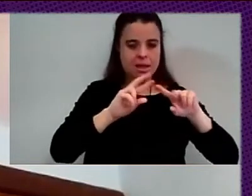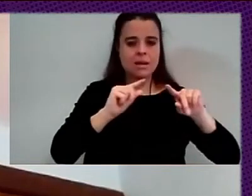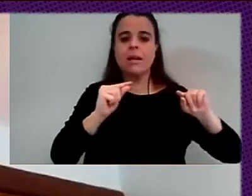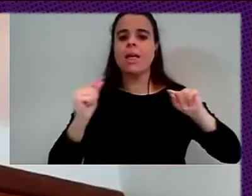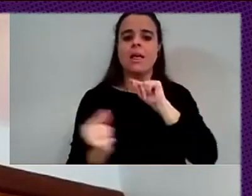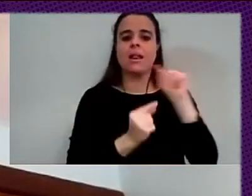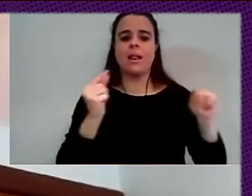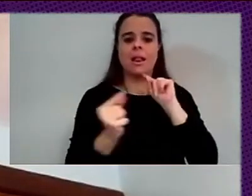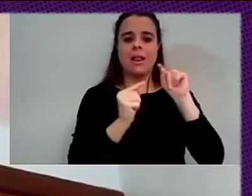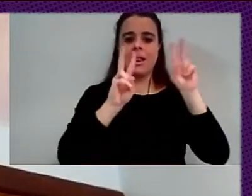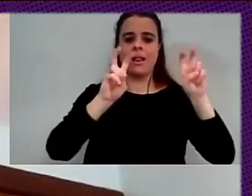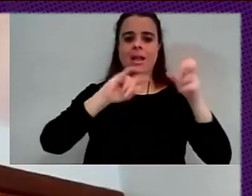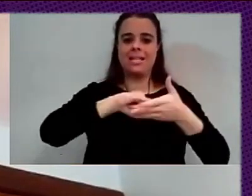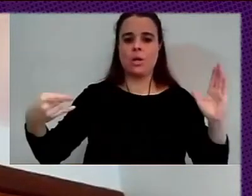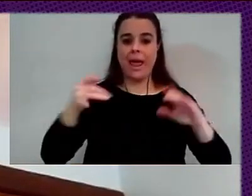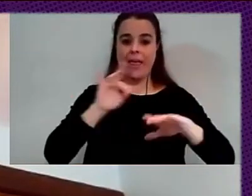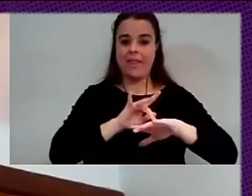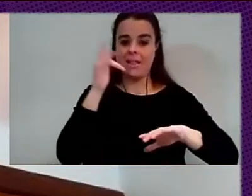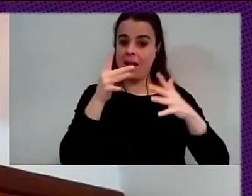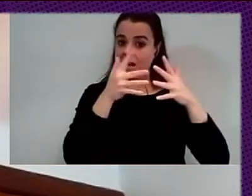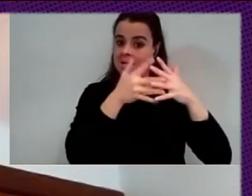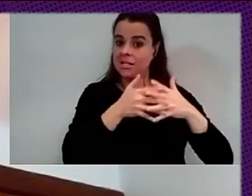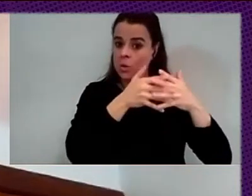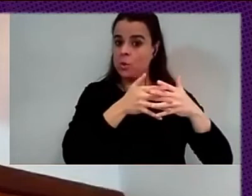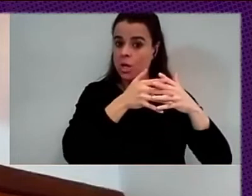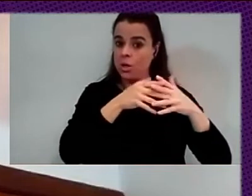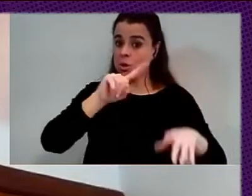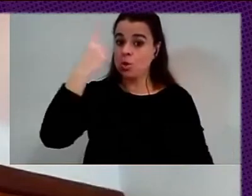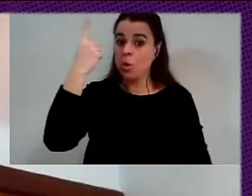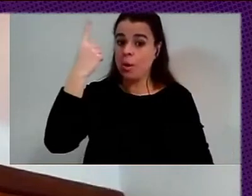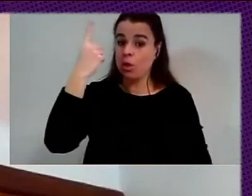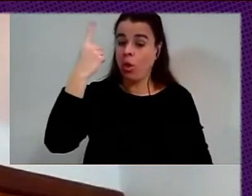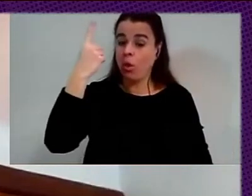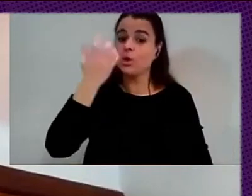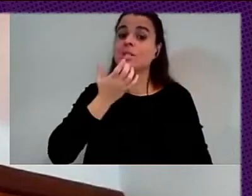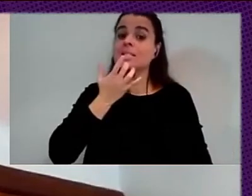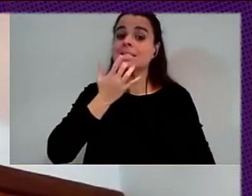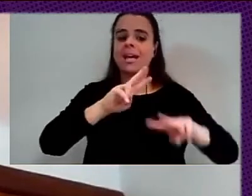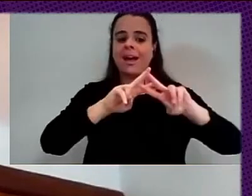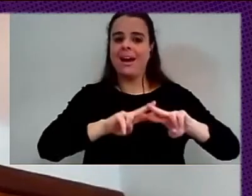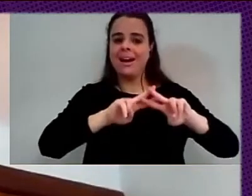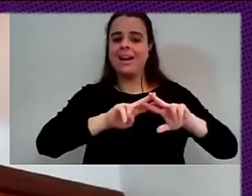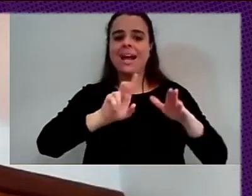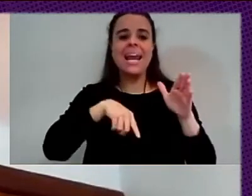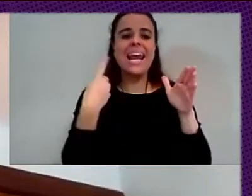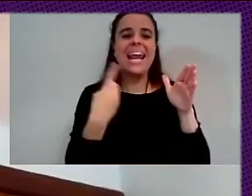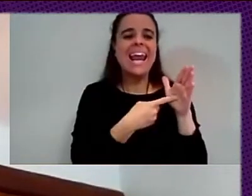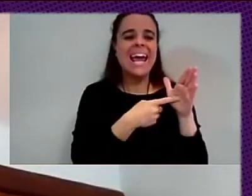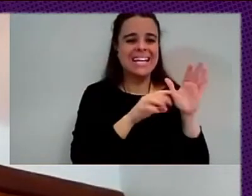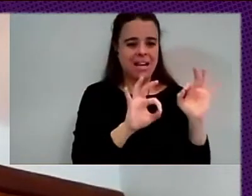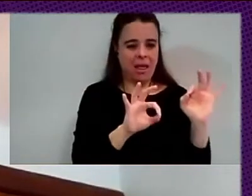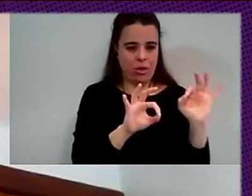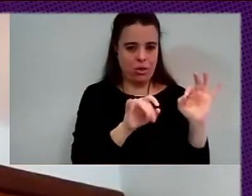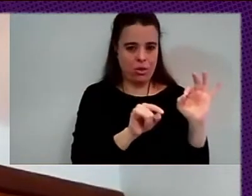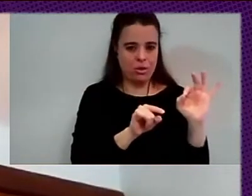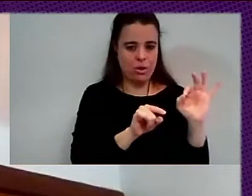regulation and antitrust, you wouldn't really get the sense that this is a global phenomenon. It's different, of course, for